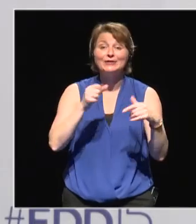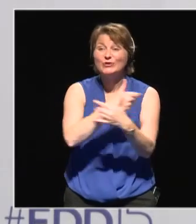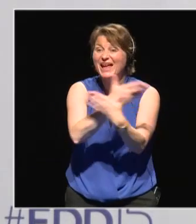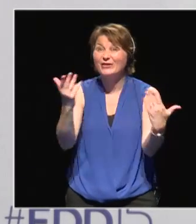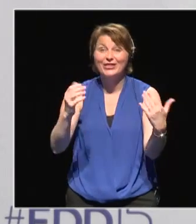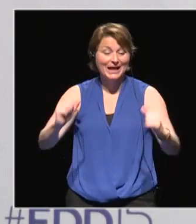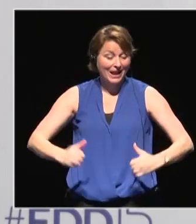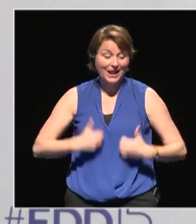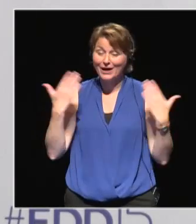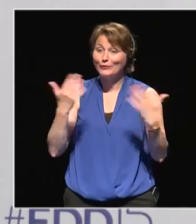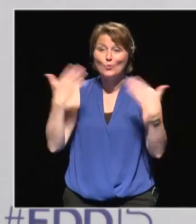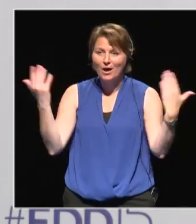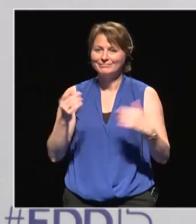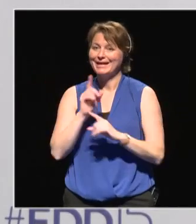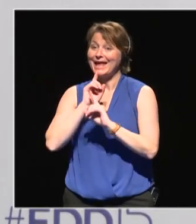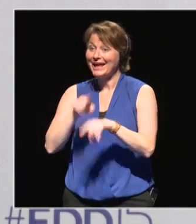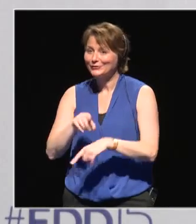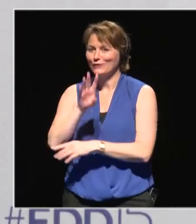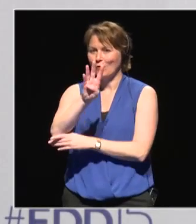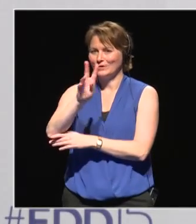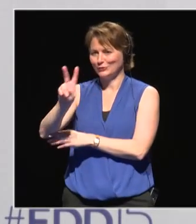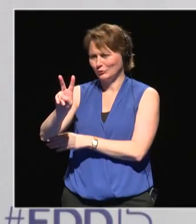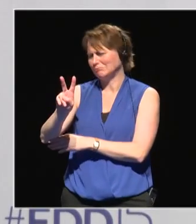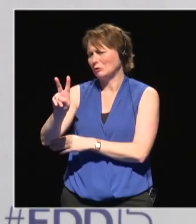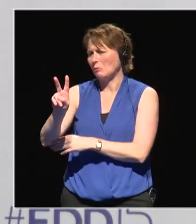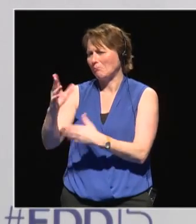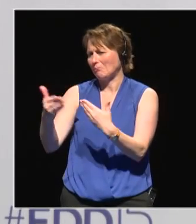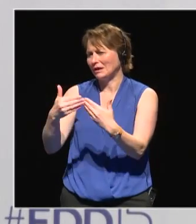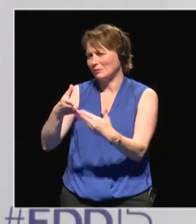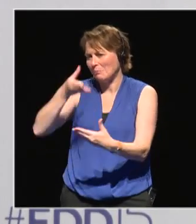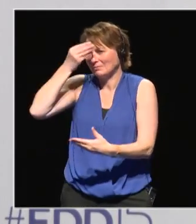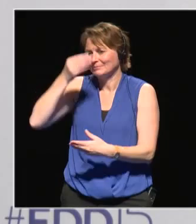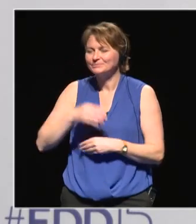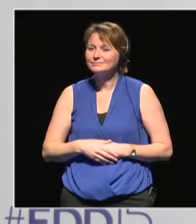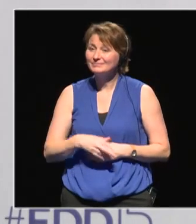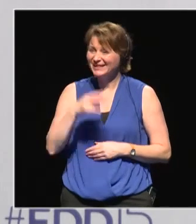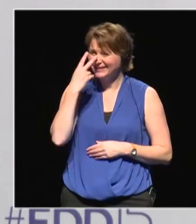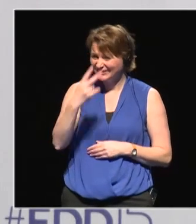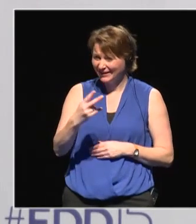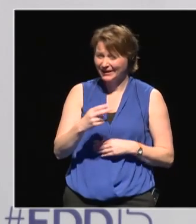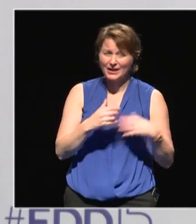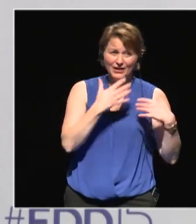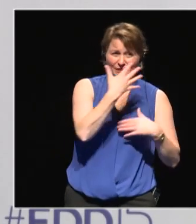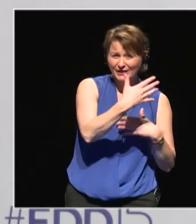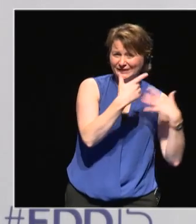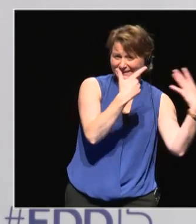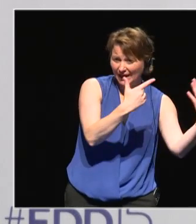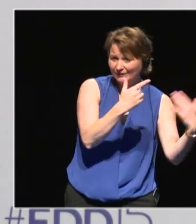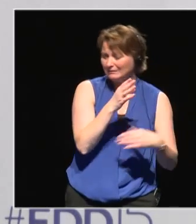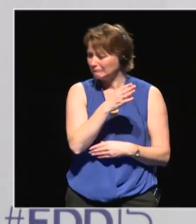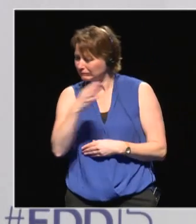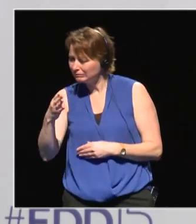easy way to remember it. But look at that gap between 57 and 42. That's a 25%